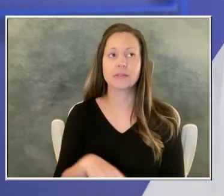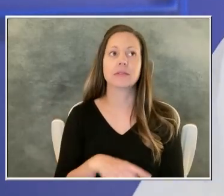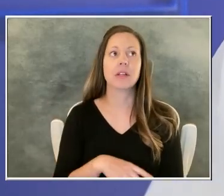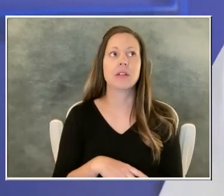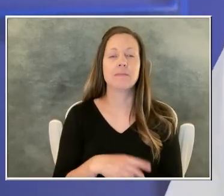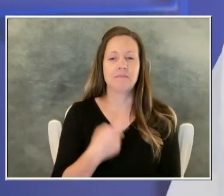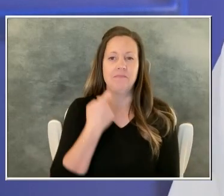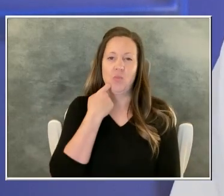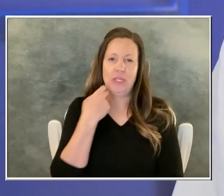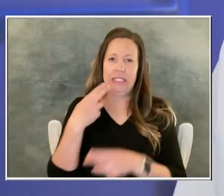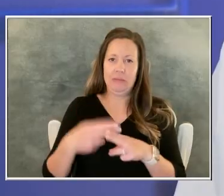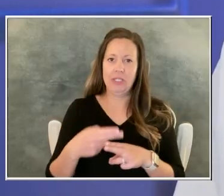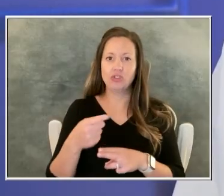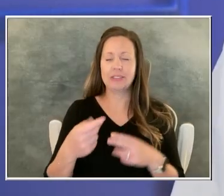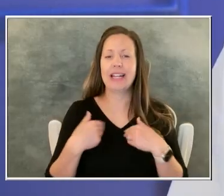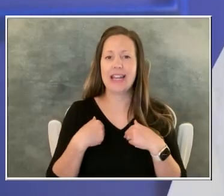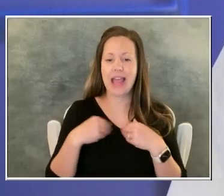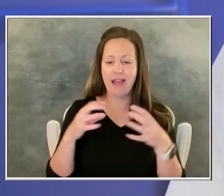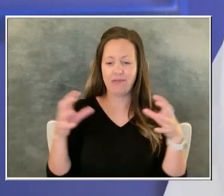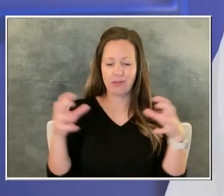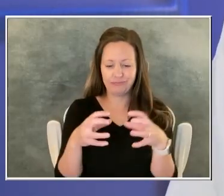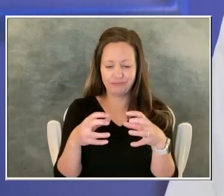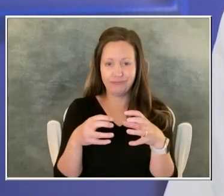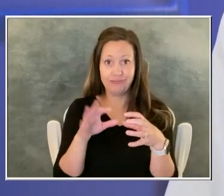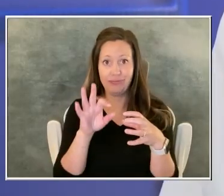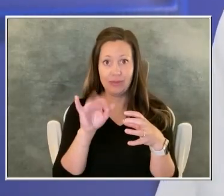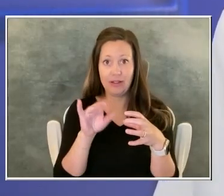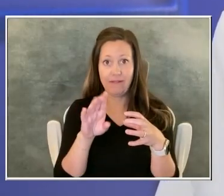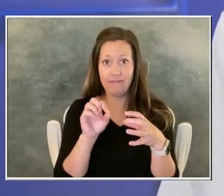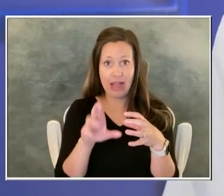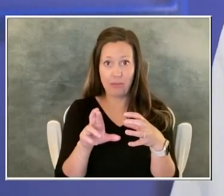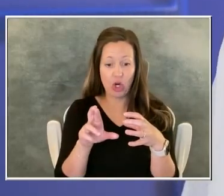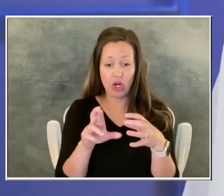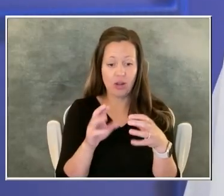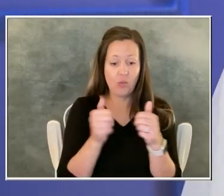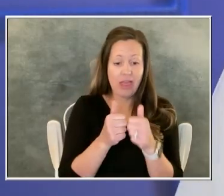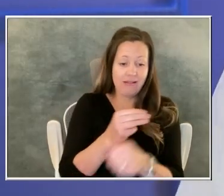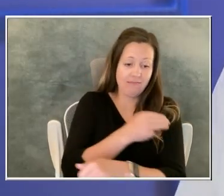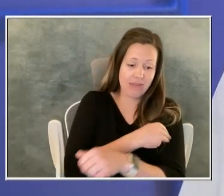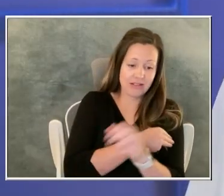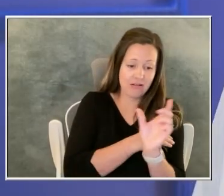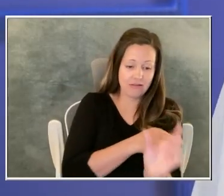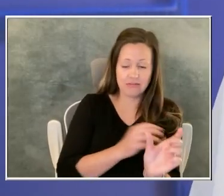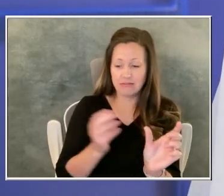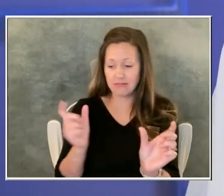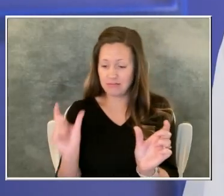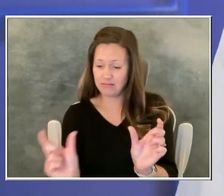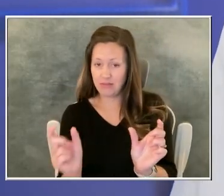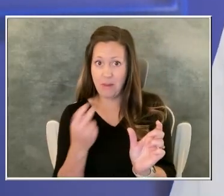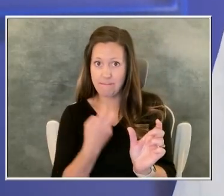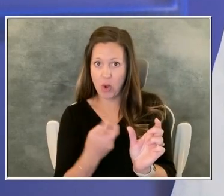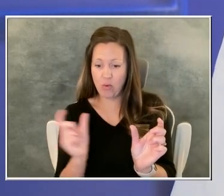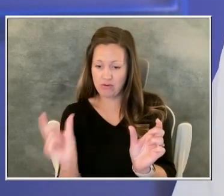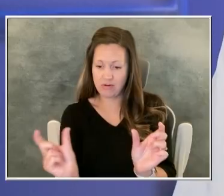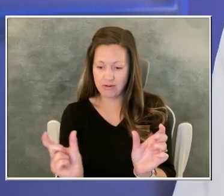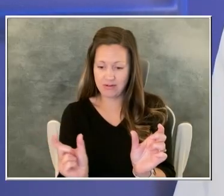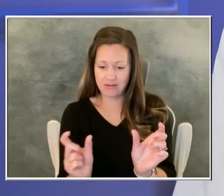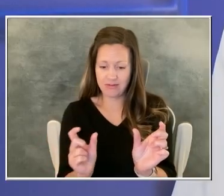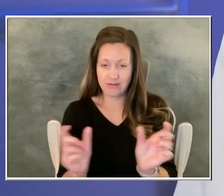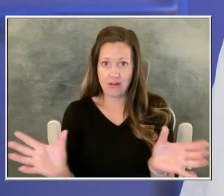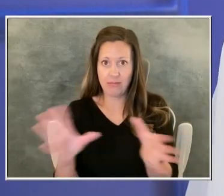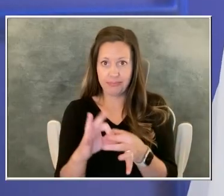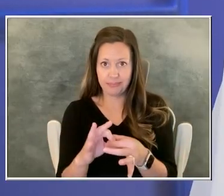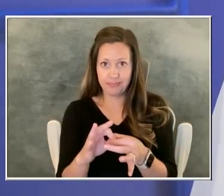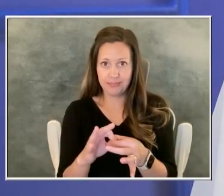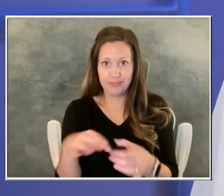there's basically a bundle of fibers that connect the muscle to the bone, and usually near the joints. So if the pain is kind of near the